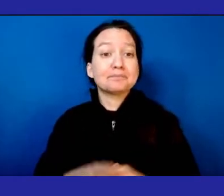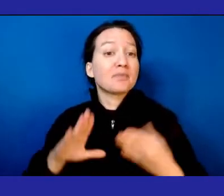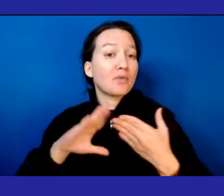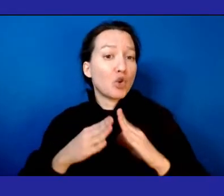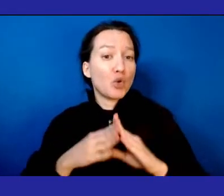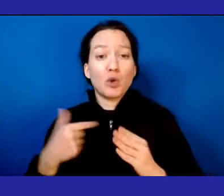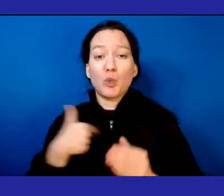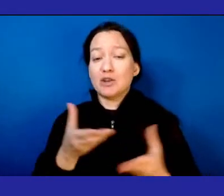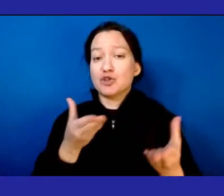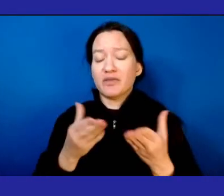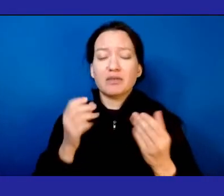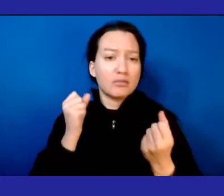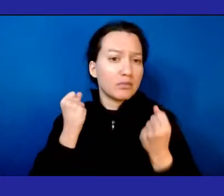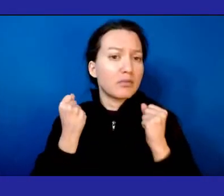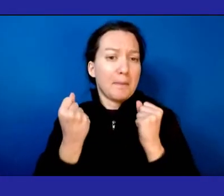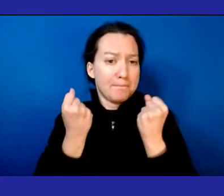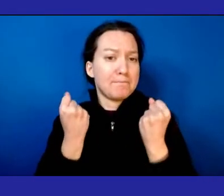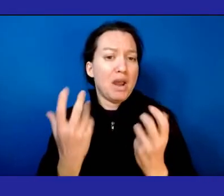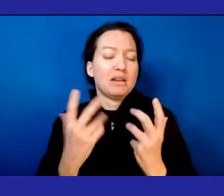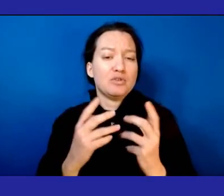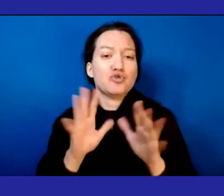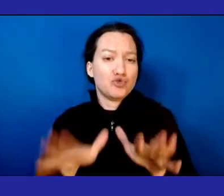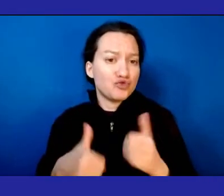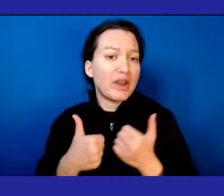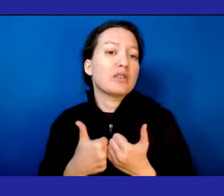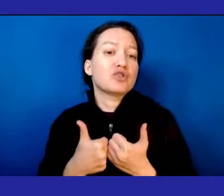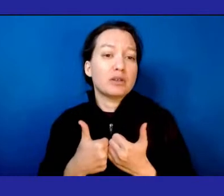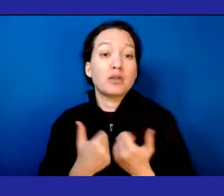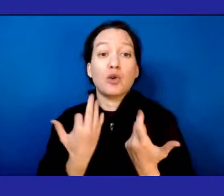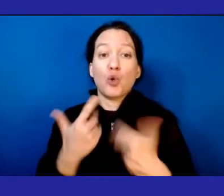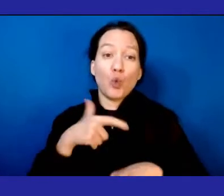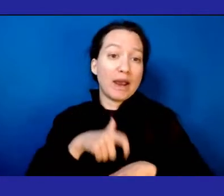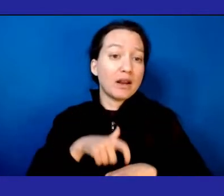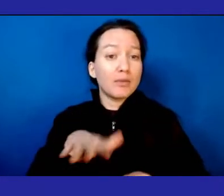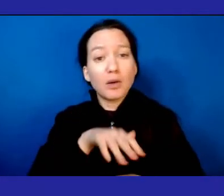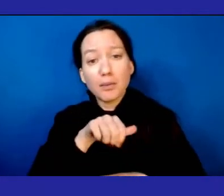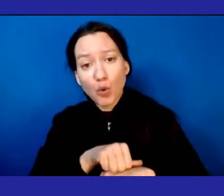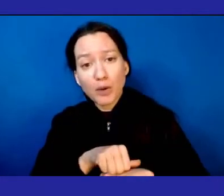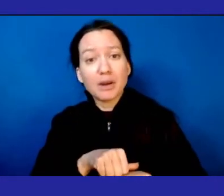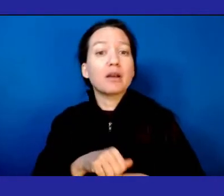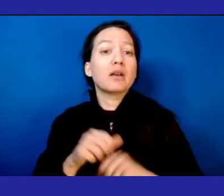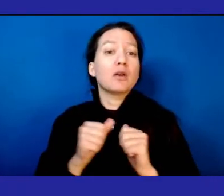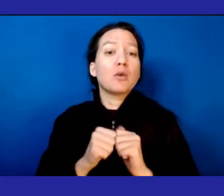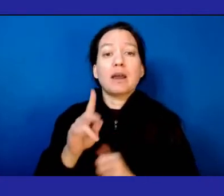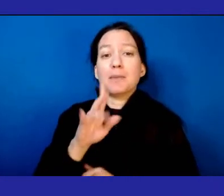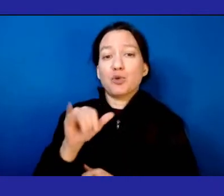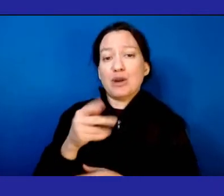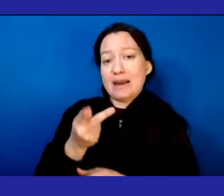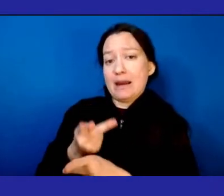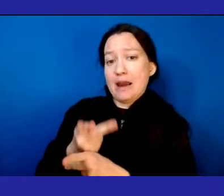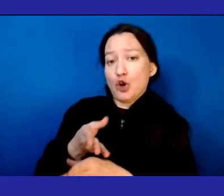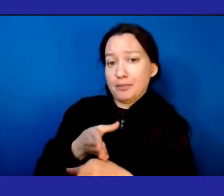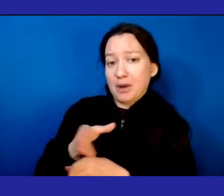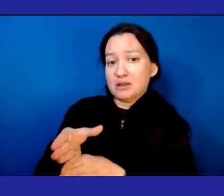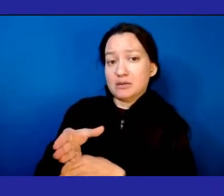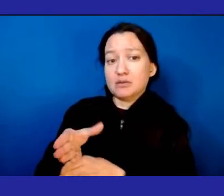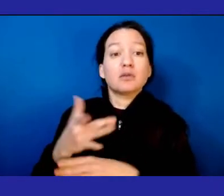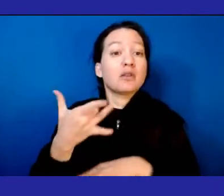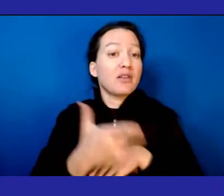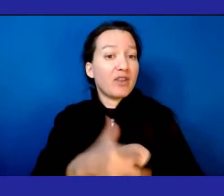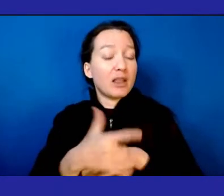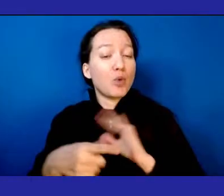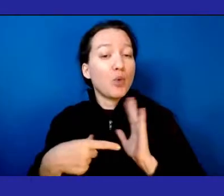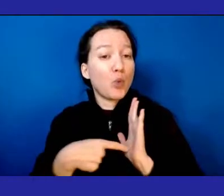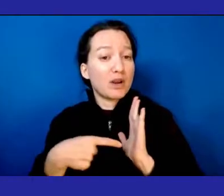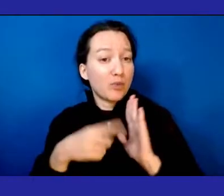serve faces many challenges, including wait times for appointments in the ambulatory care practice, the availability of